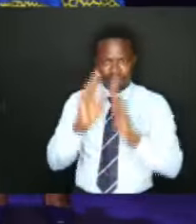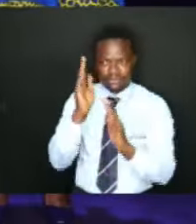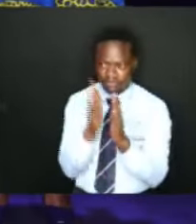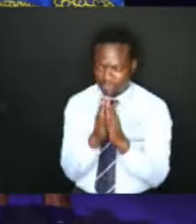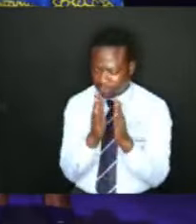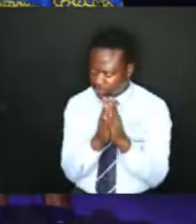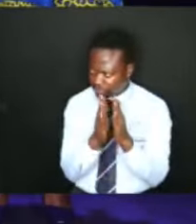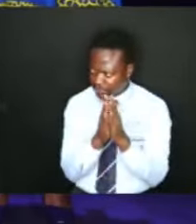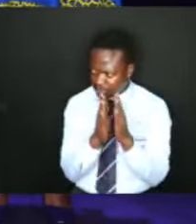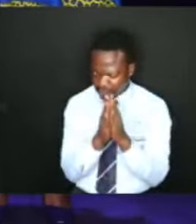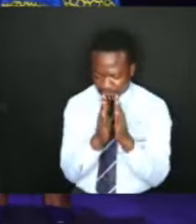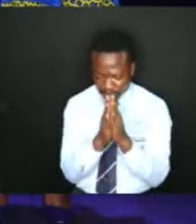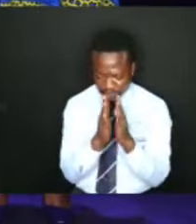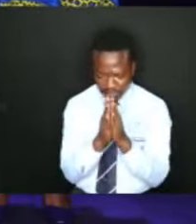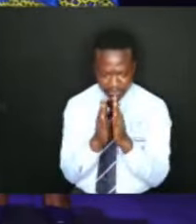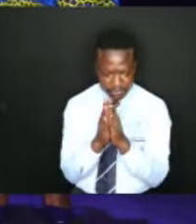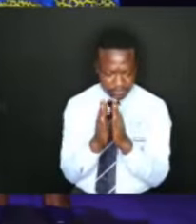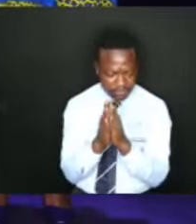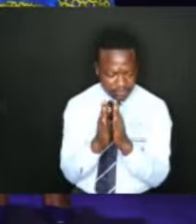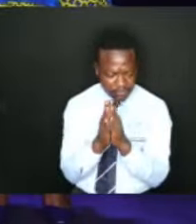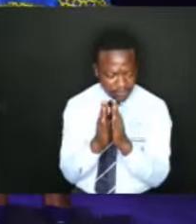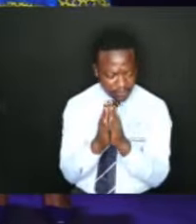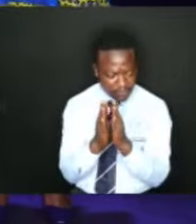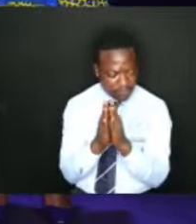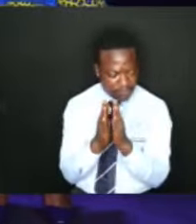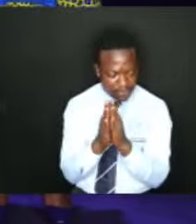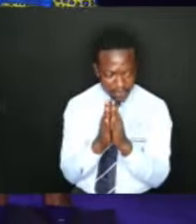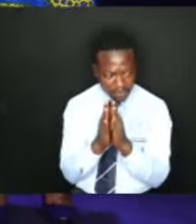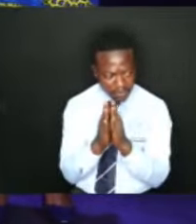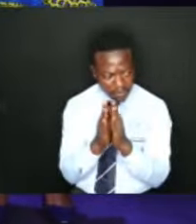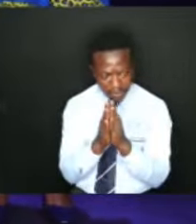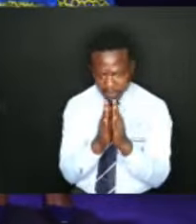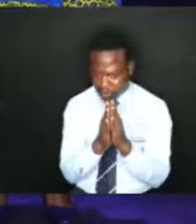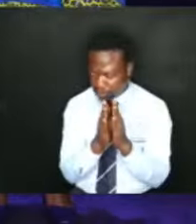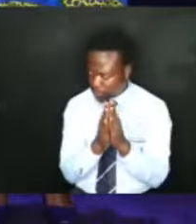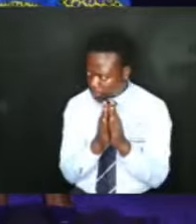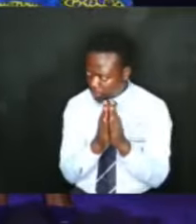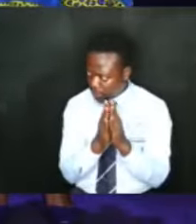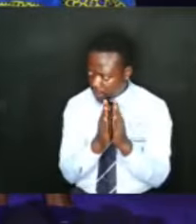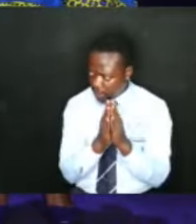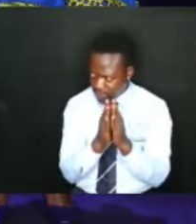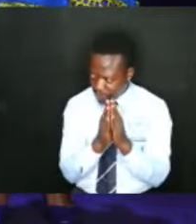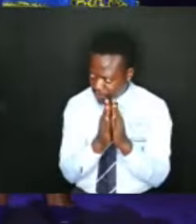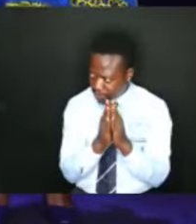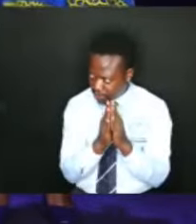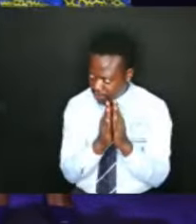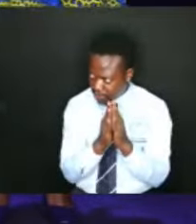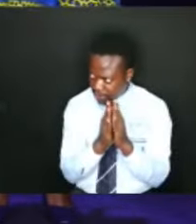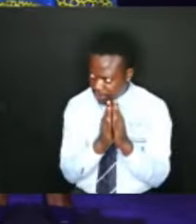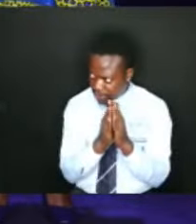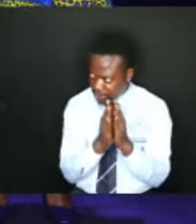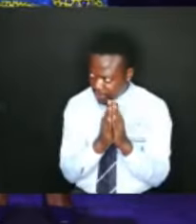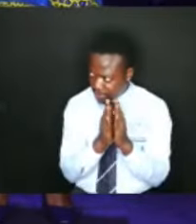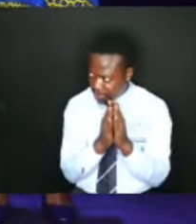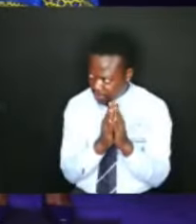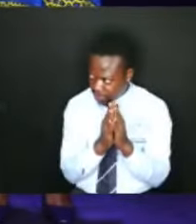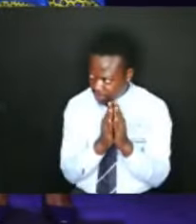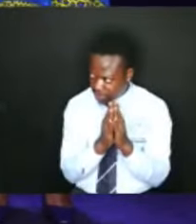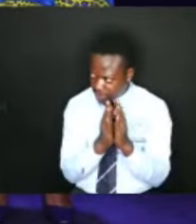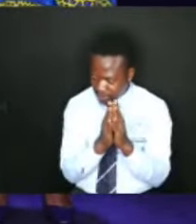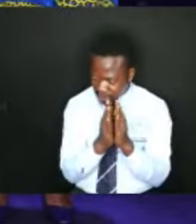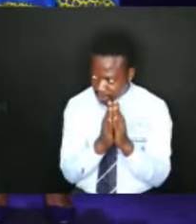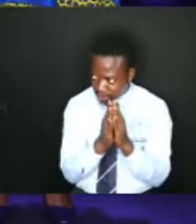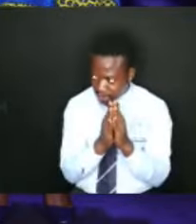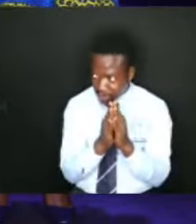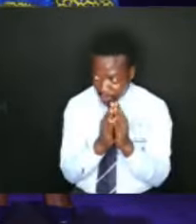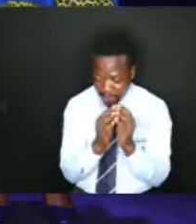We worship you, Lord yanda. Himari anda labosi kadi ande. We worship you,